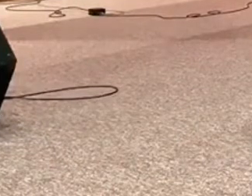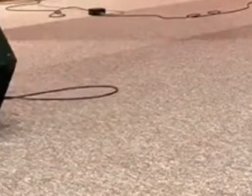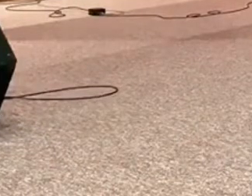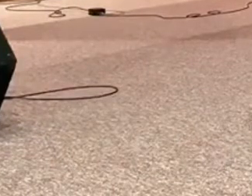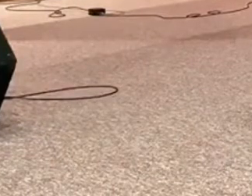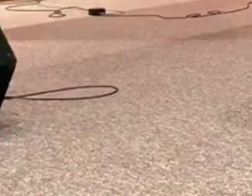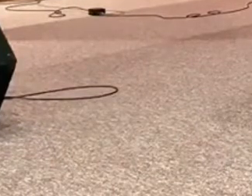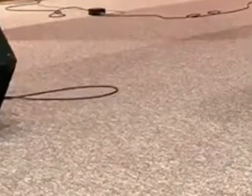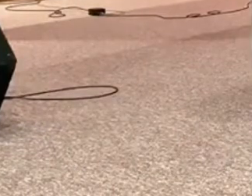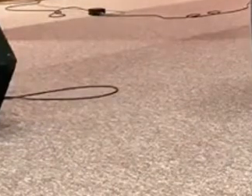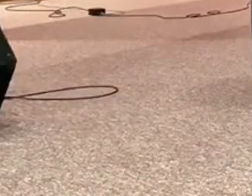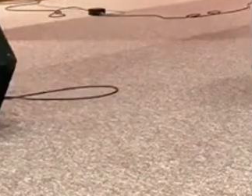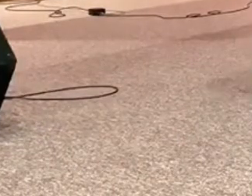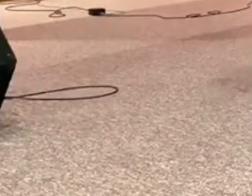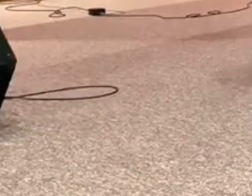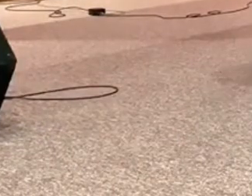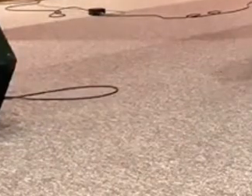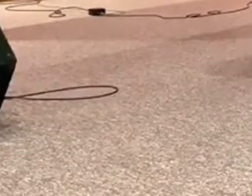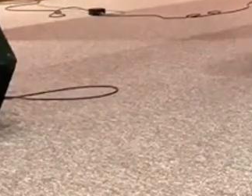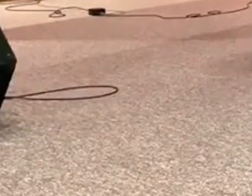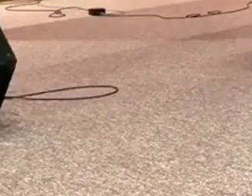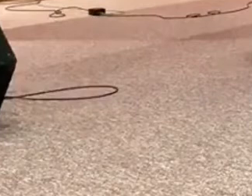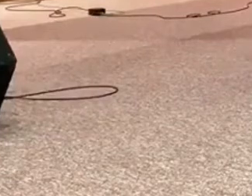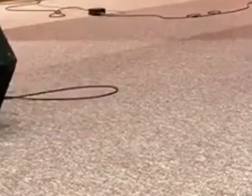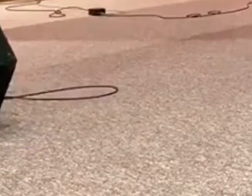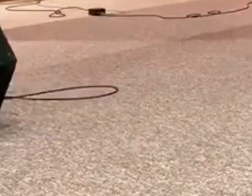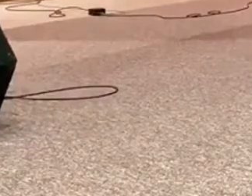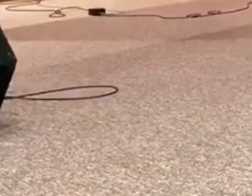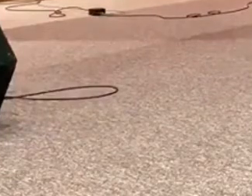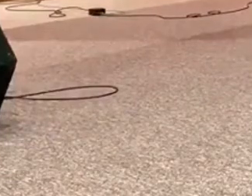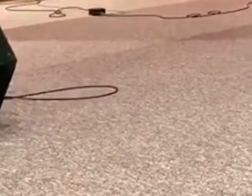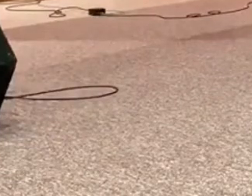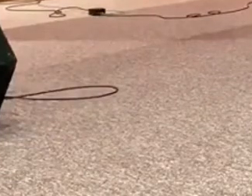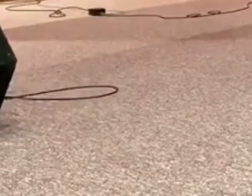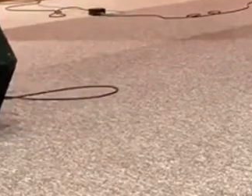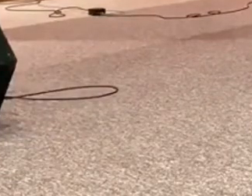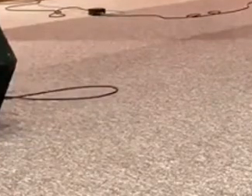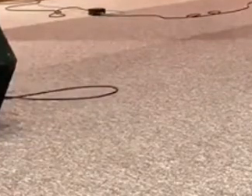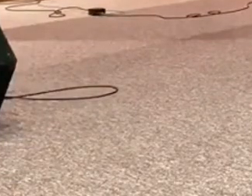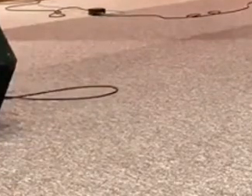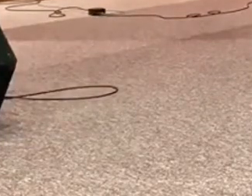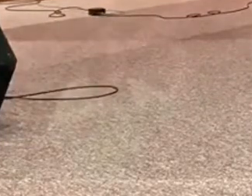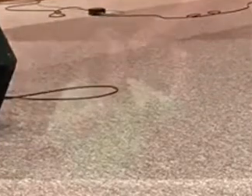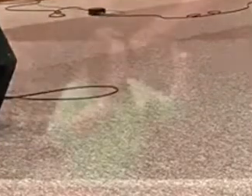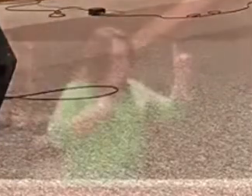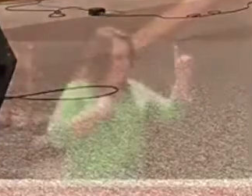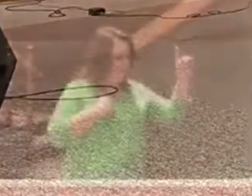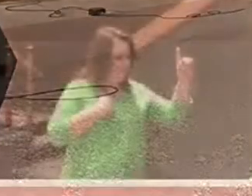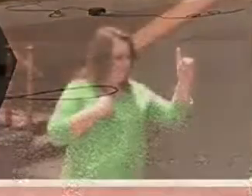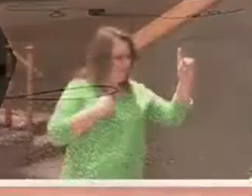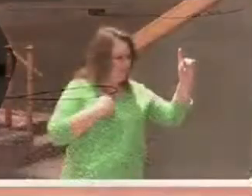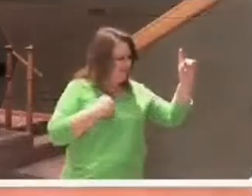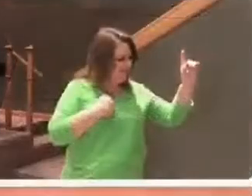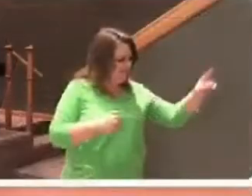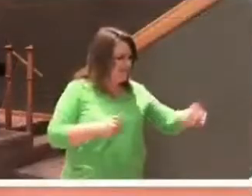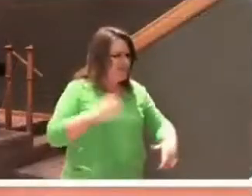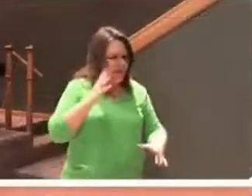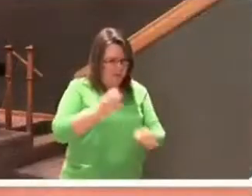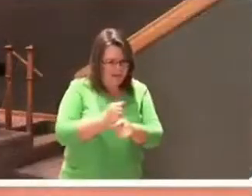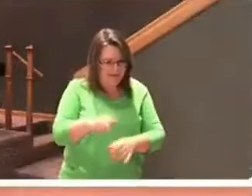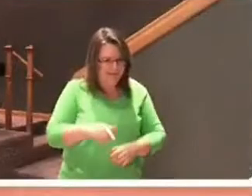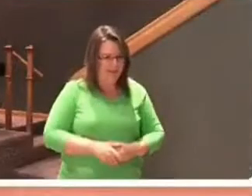her job. She might lose her job. She's facing that. But I just saw her trust me. I'm going to get them. I'm going to